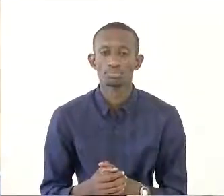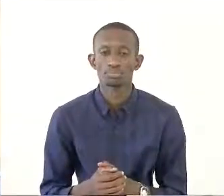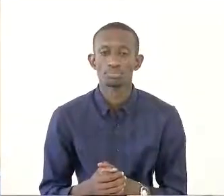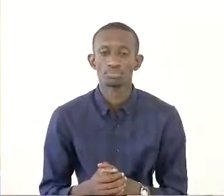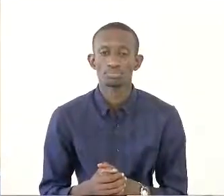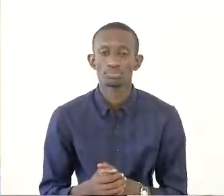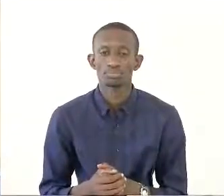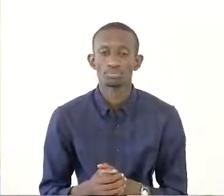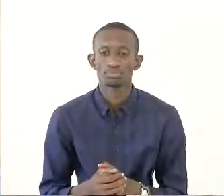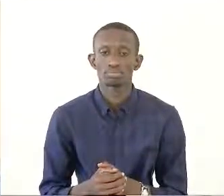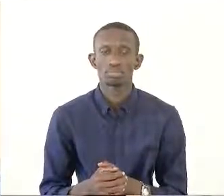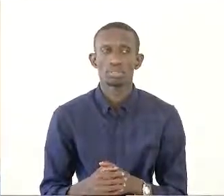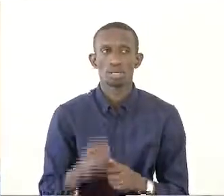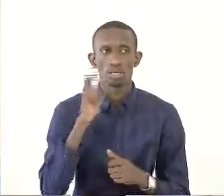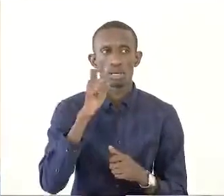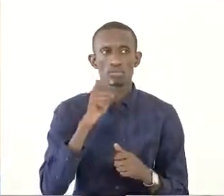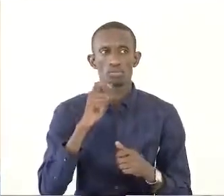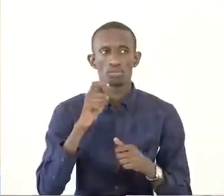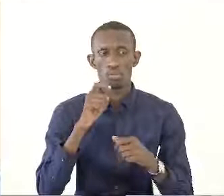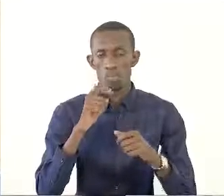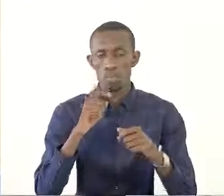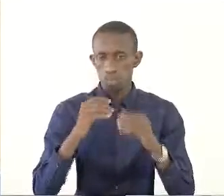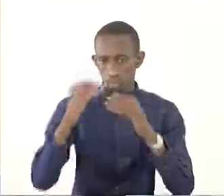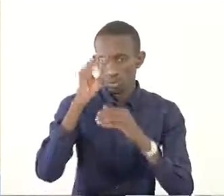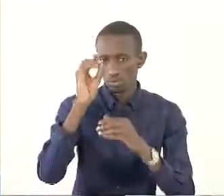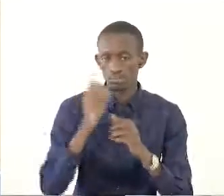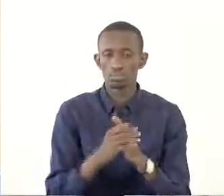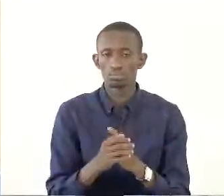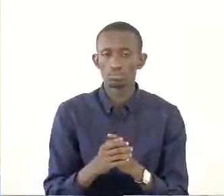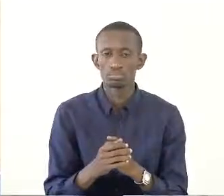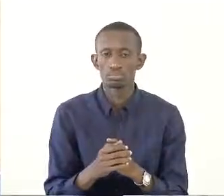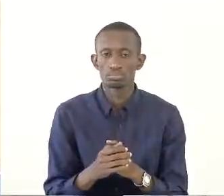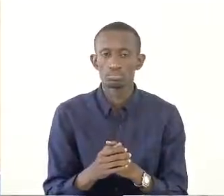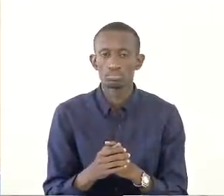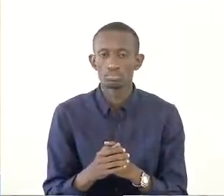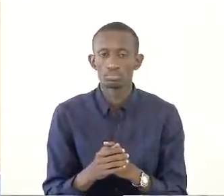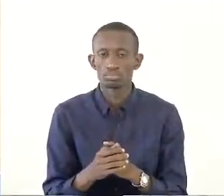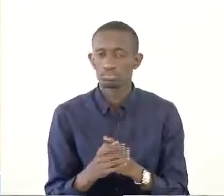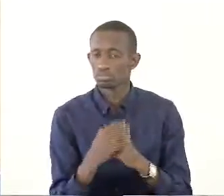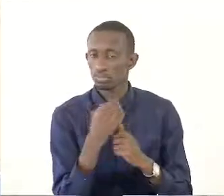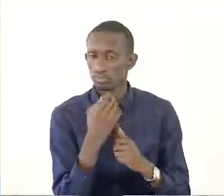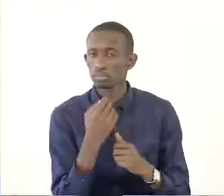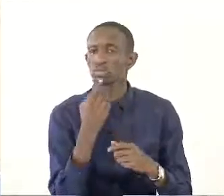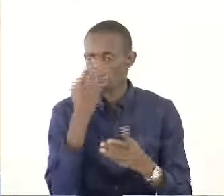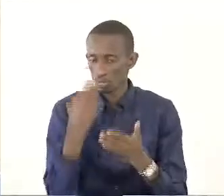x power 0, and this gives 1. Okay? This gives 1. That's 1 times 2 gives 2.